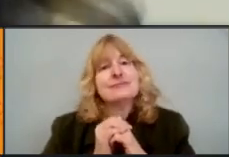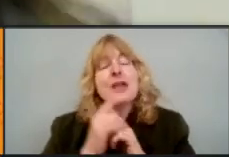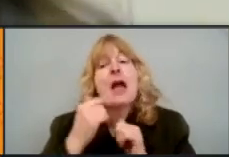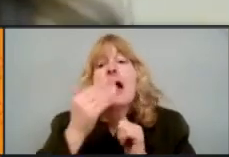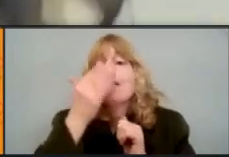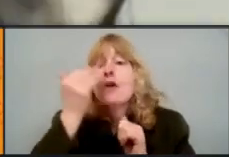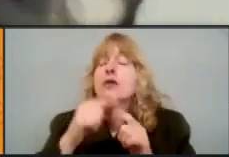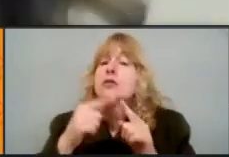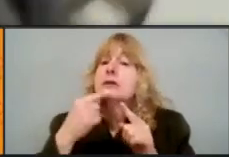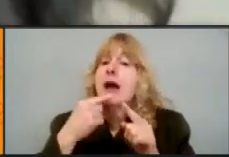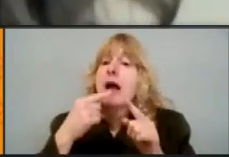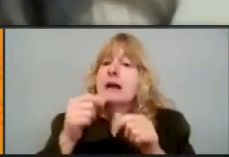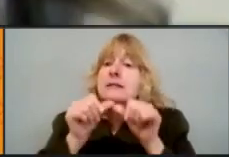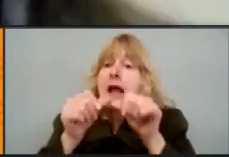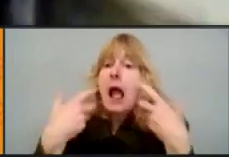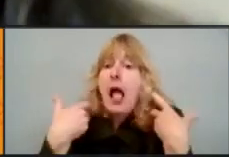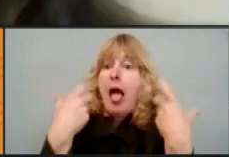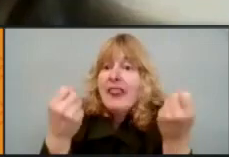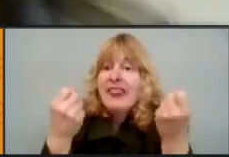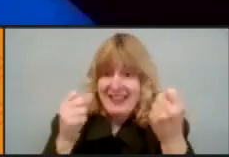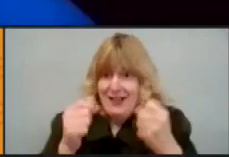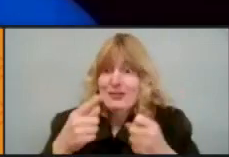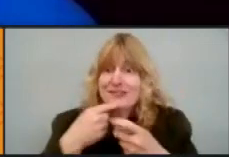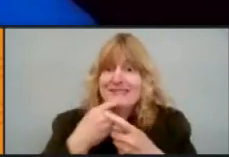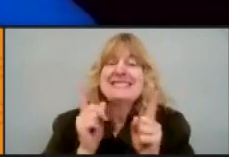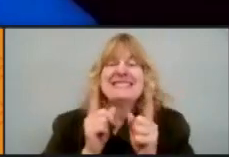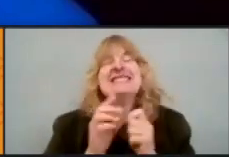stay healthy. Could you say that?